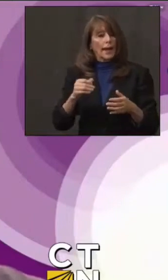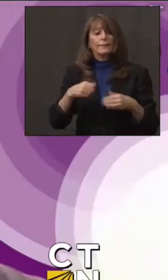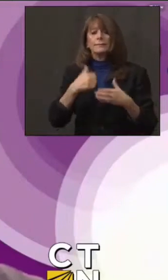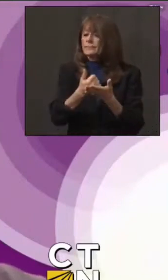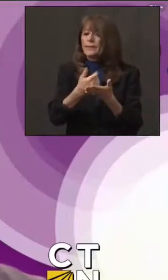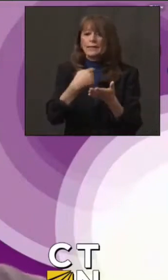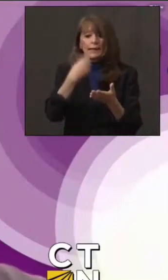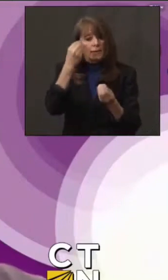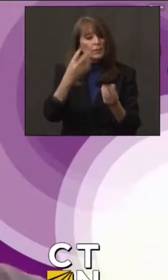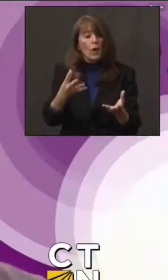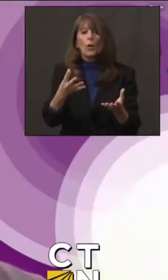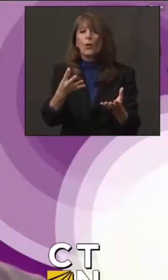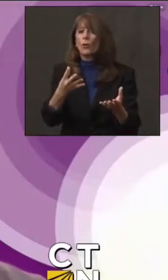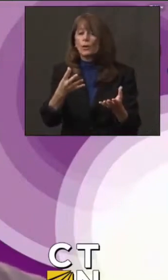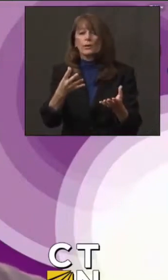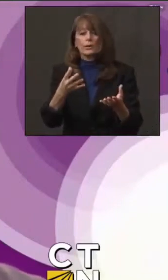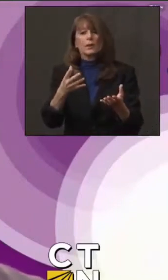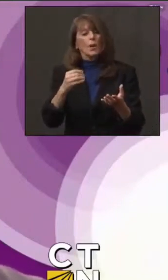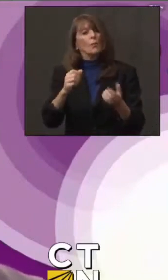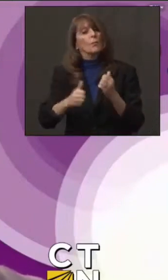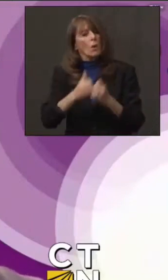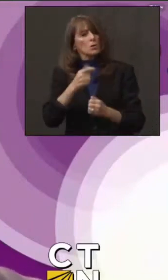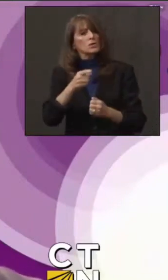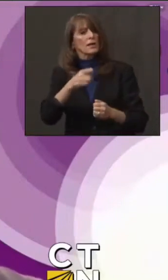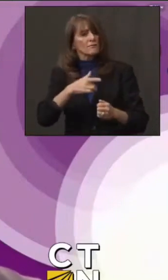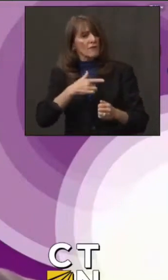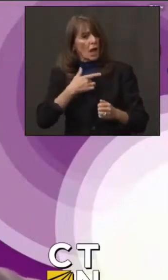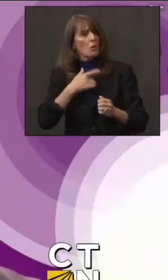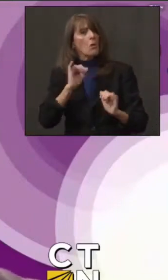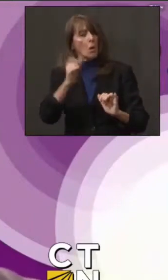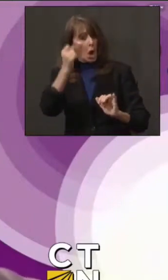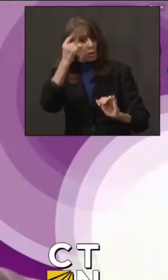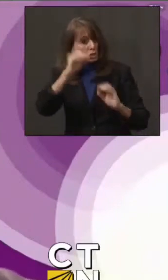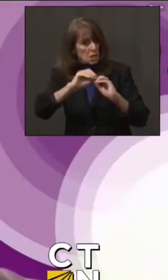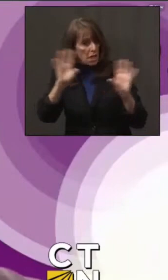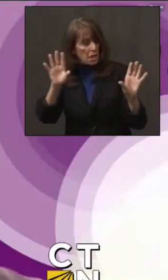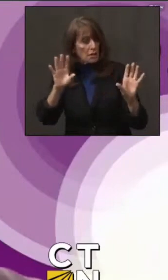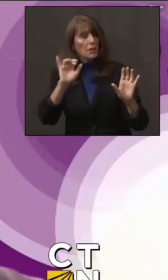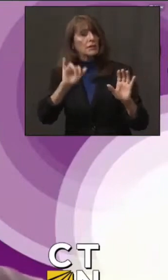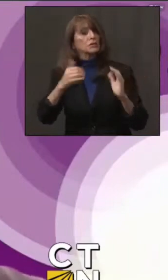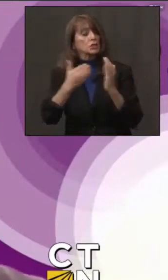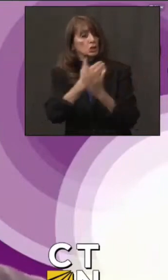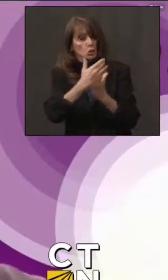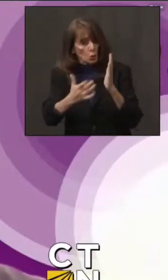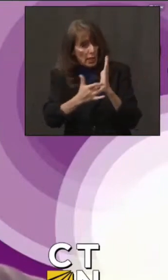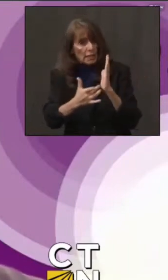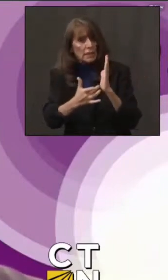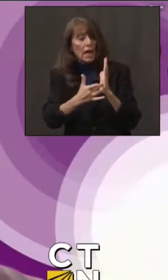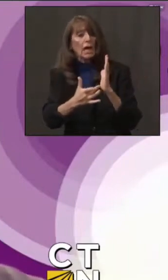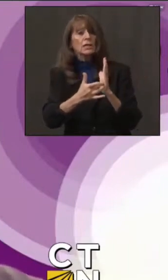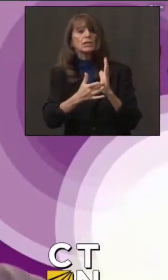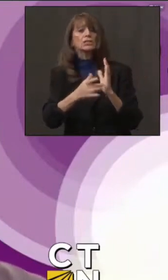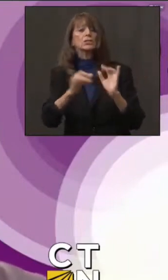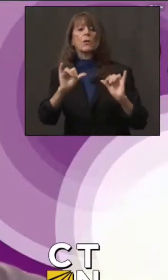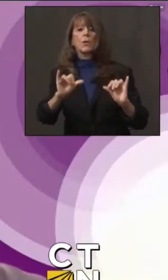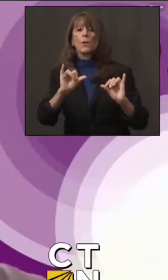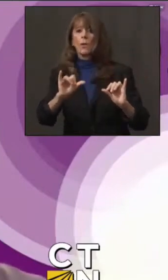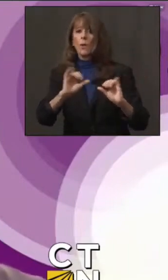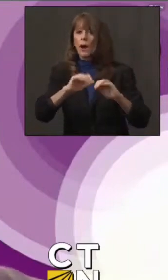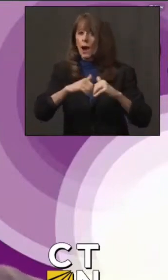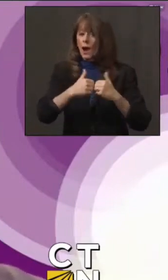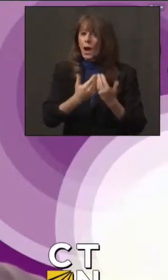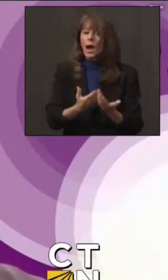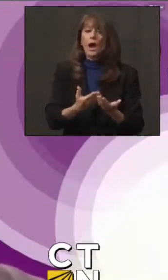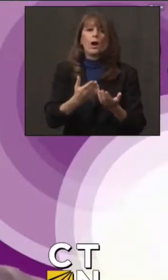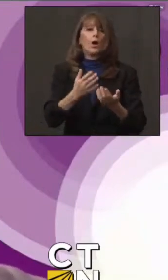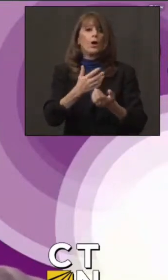the responses were very positive. Once they understood this new RNA technology, once they understood how we're able to